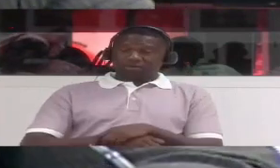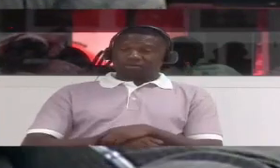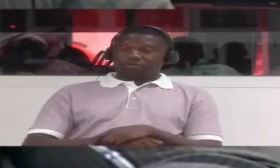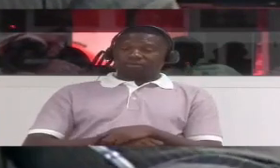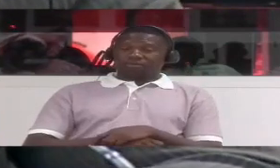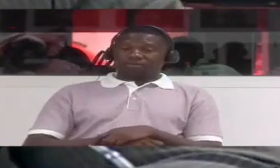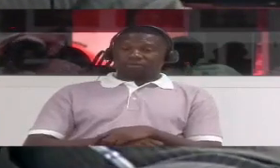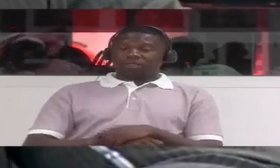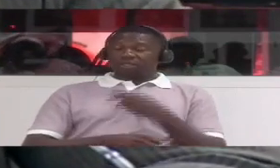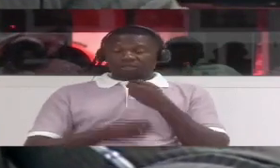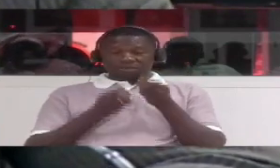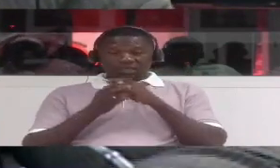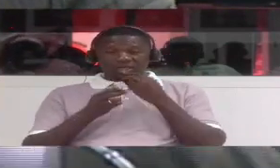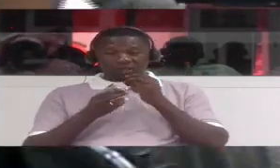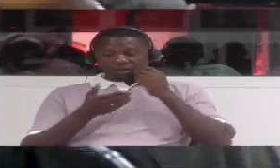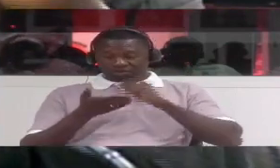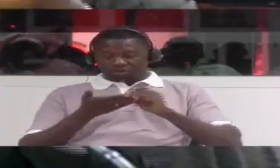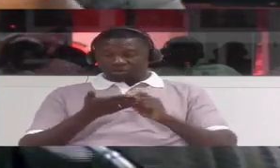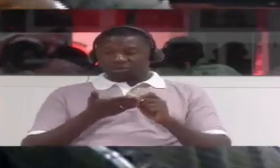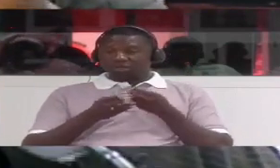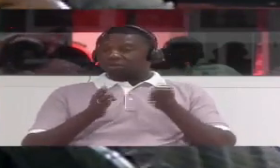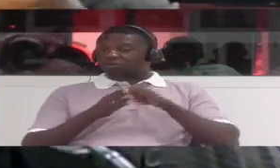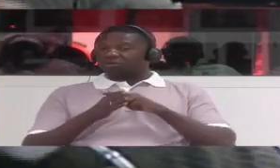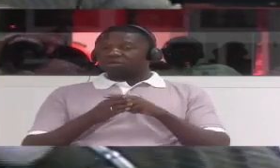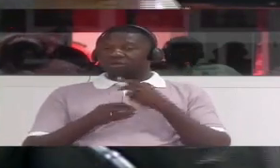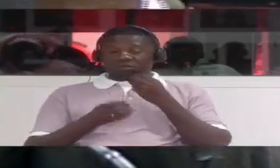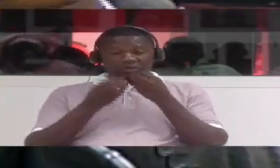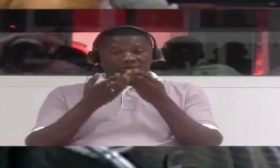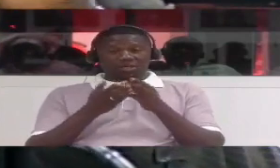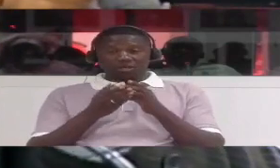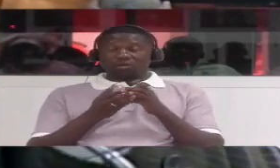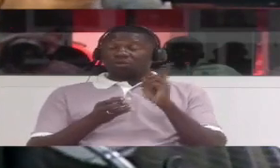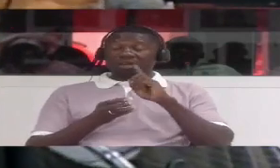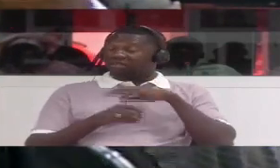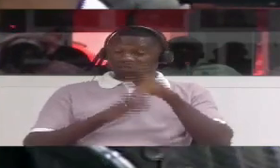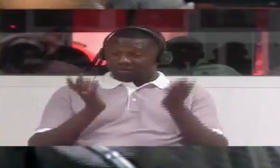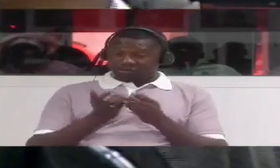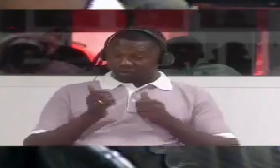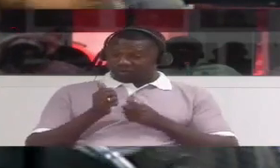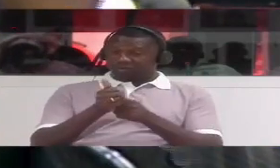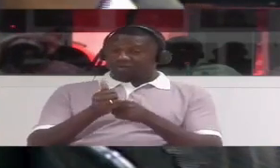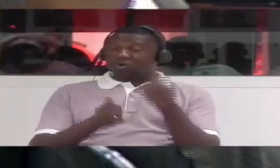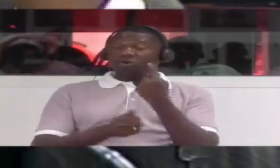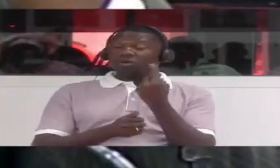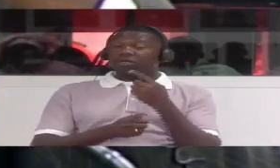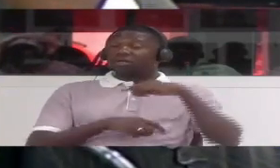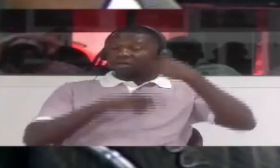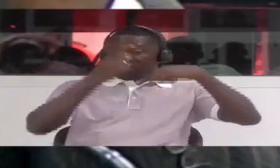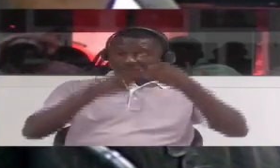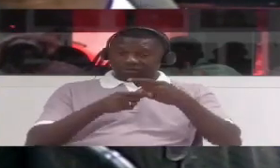and expect it to be only reactions from that report or whatever will follow, only after Friday